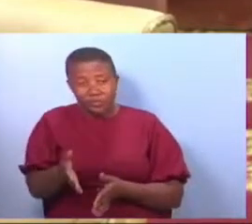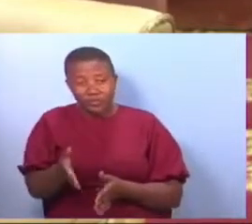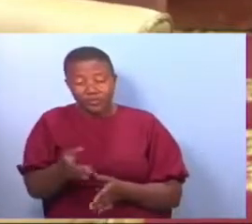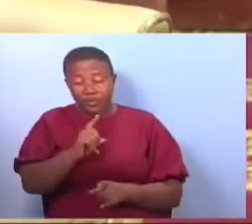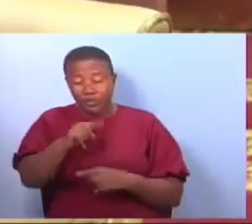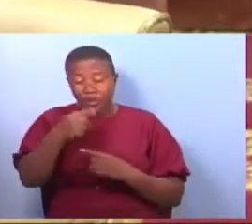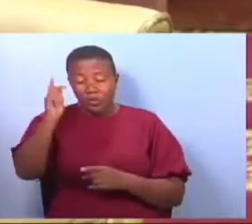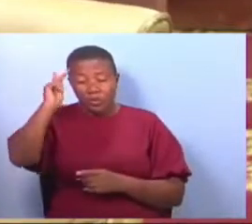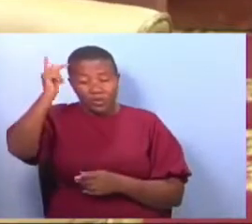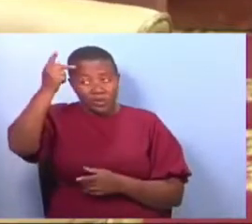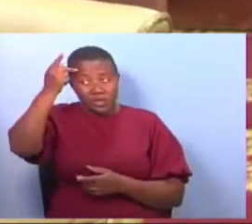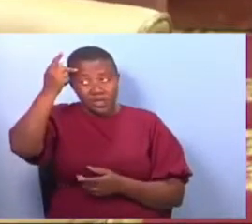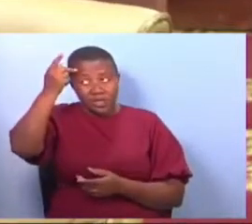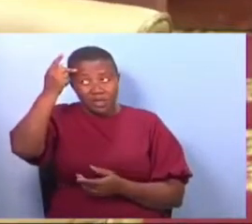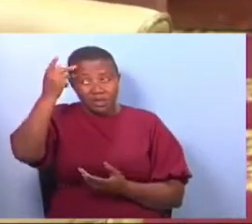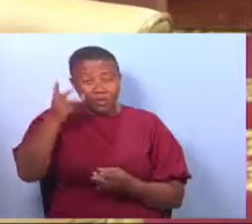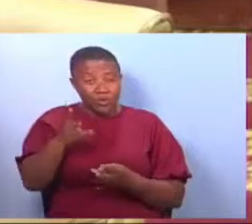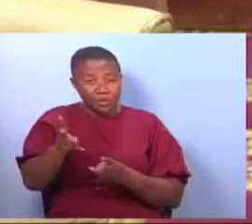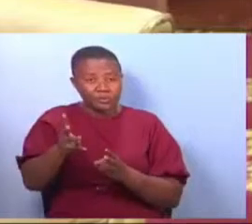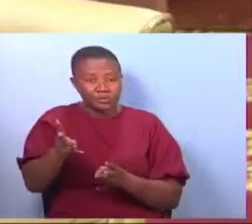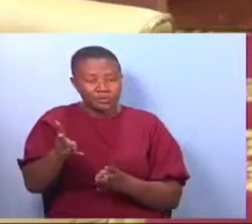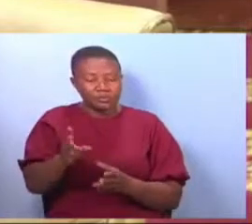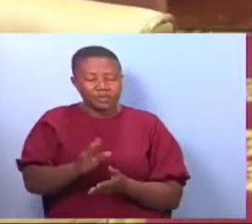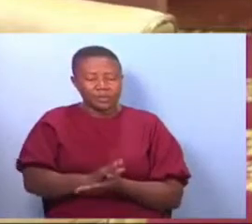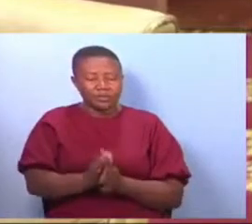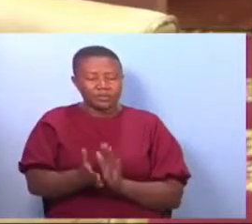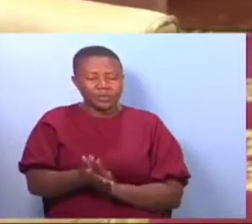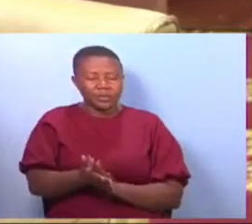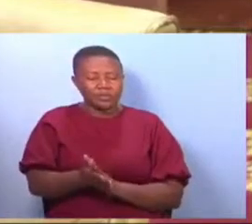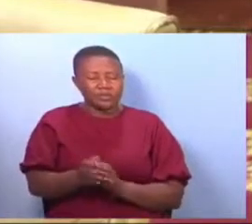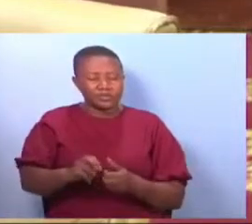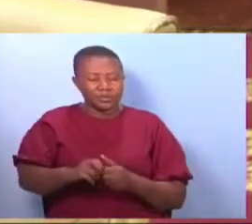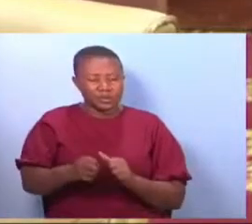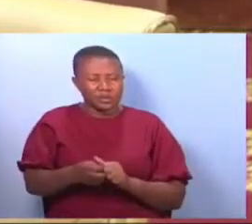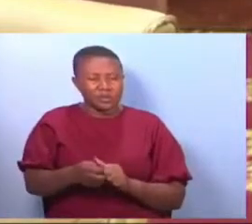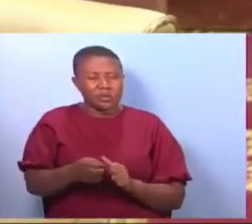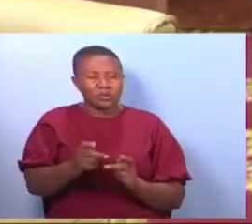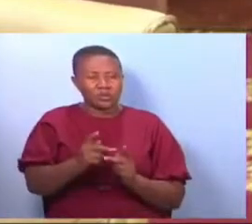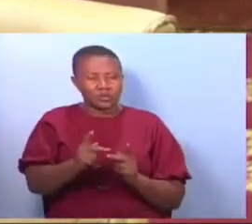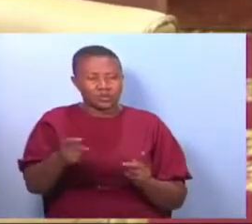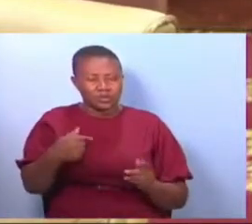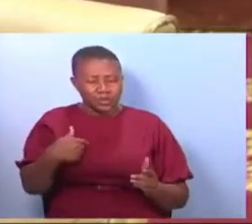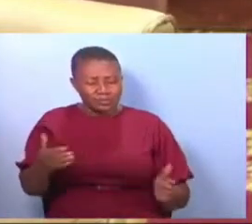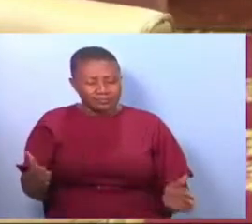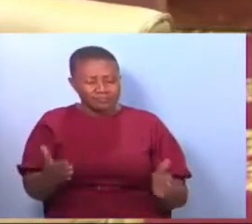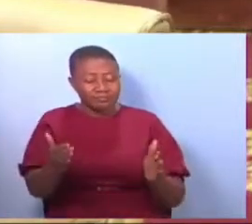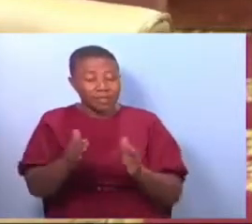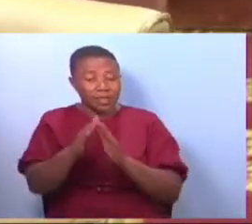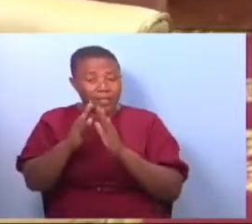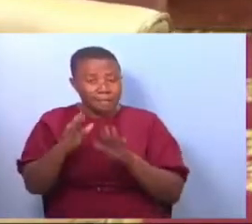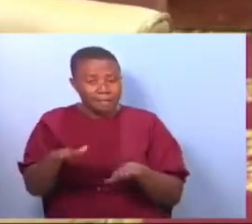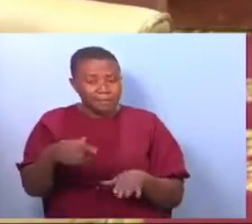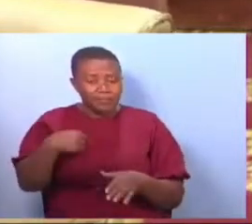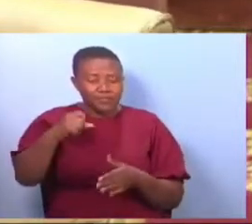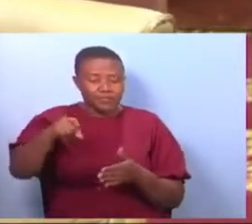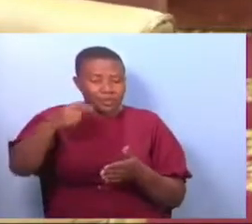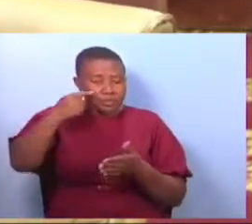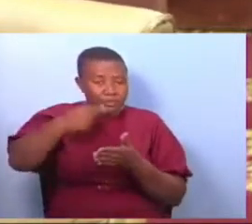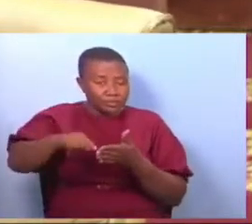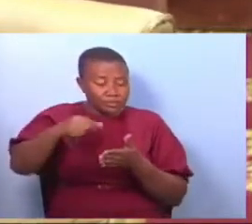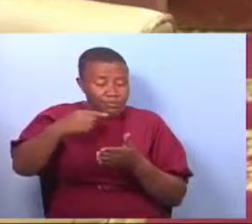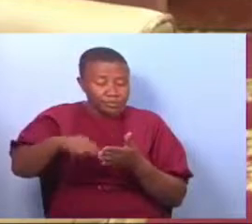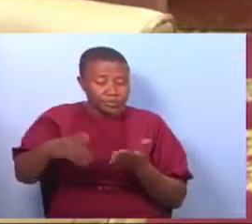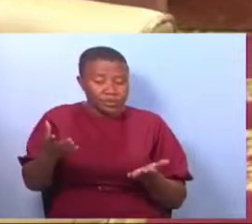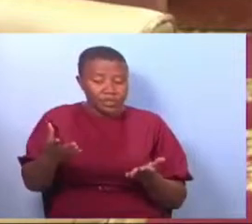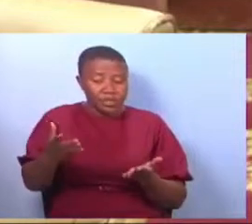will, it becomes a problem. So I will urge the House to look at the heights Dr. Mafo